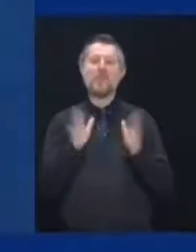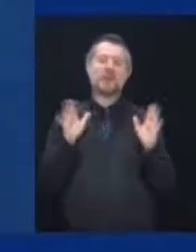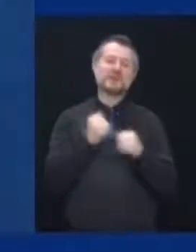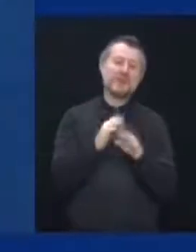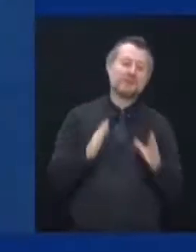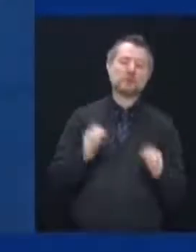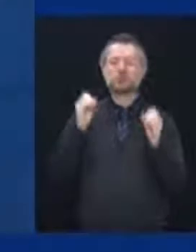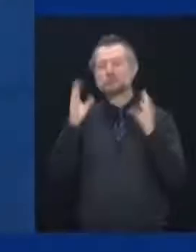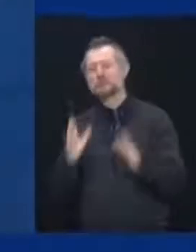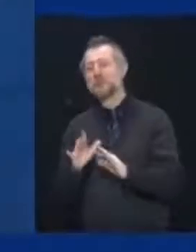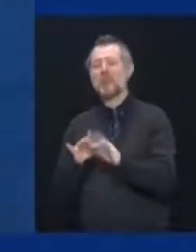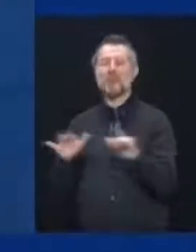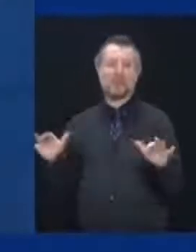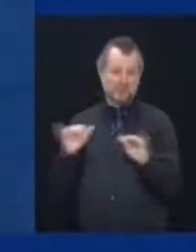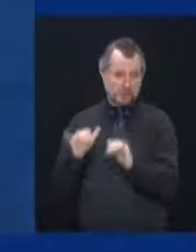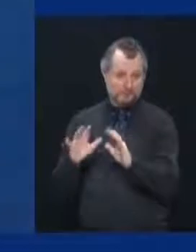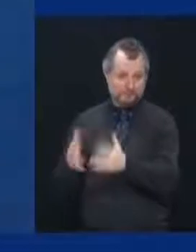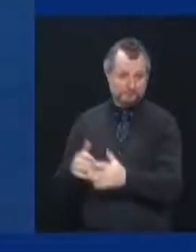et cetera.